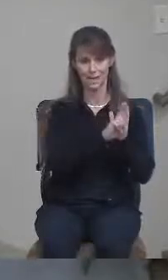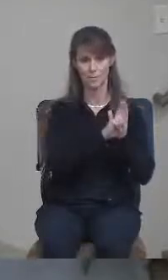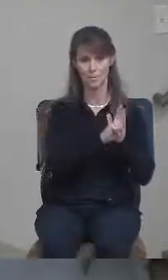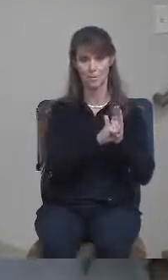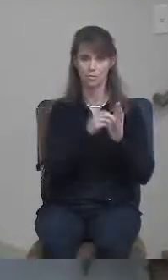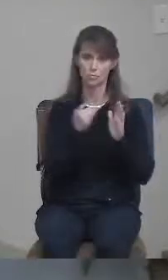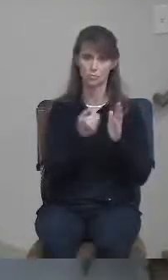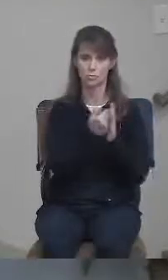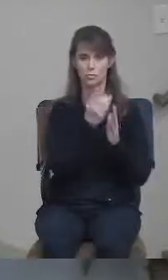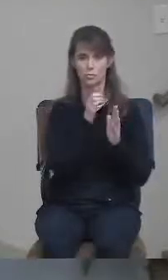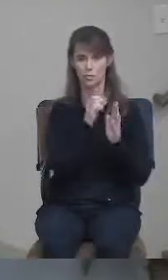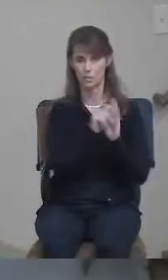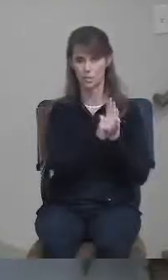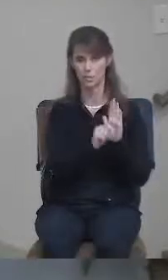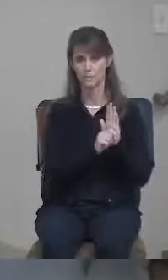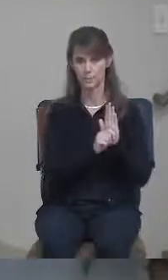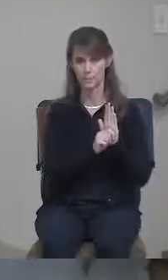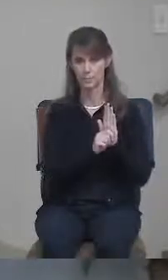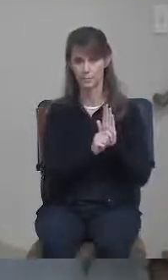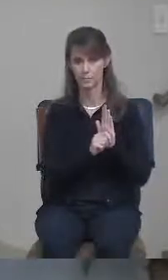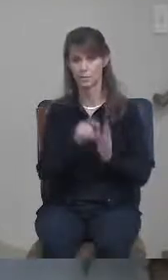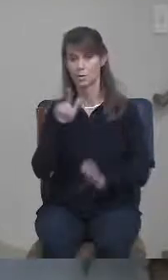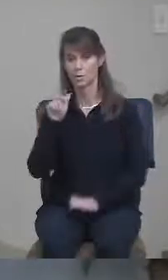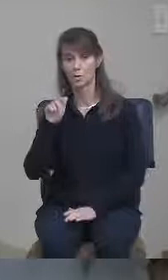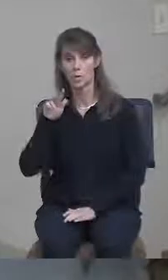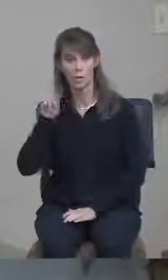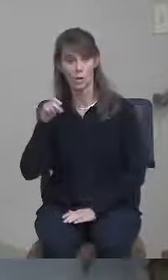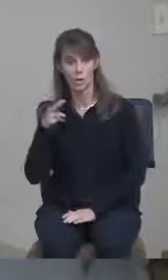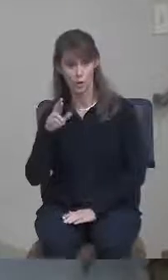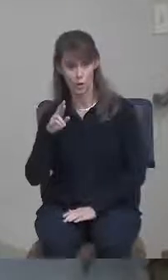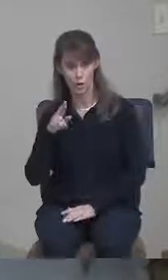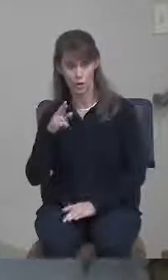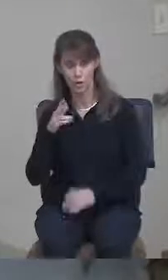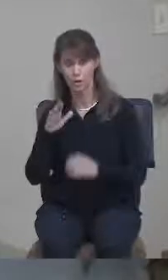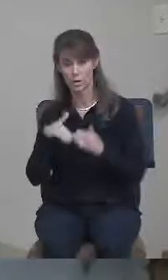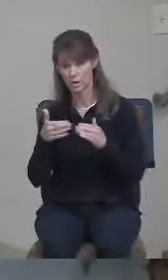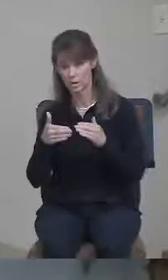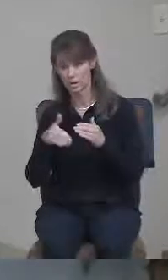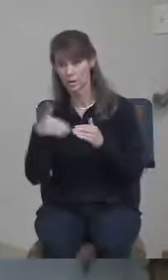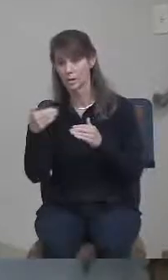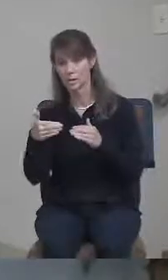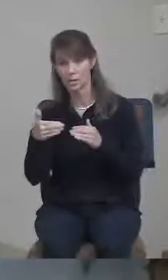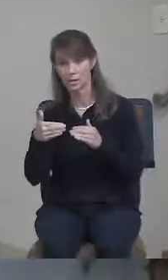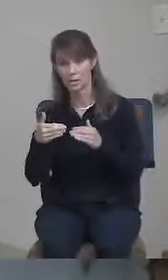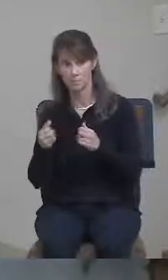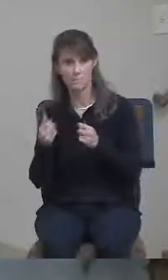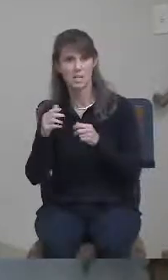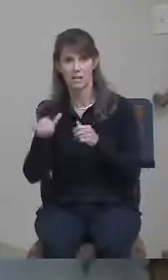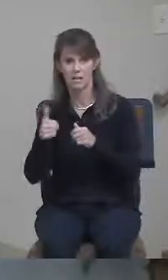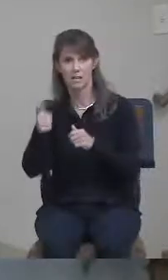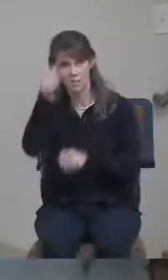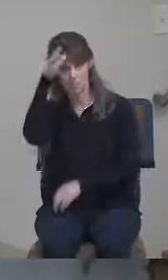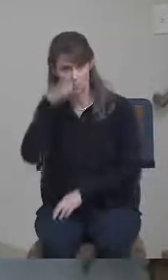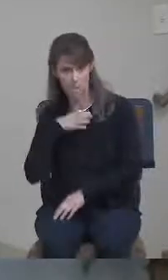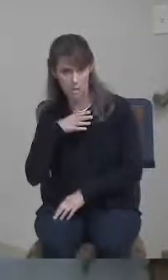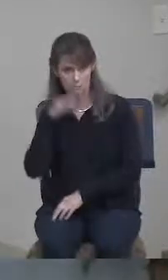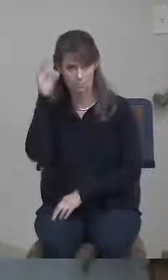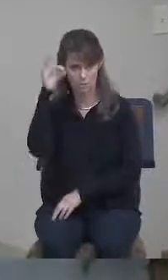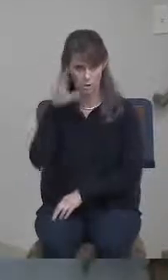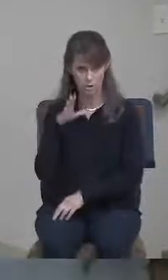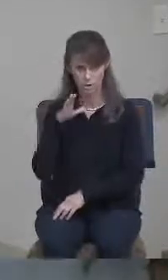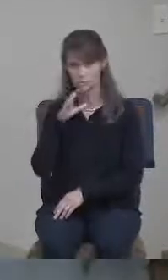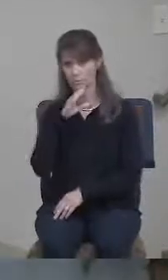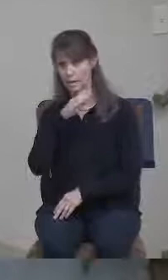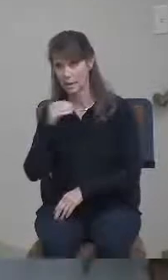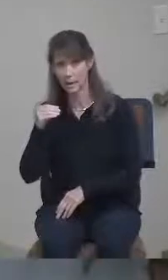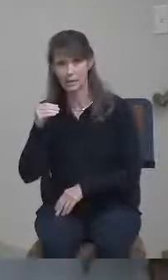And then, of course, after Luther, there were many others, noted preachers and reformers